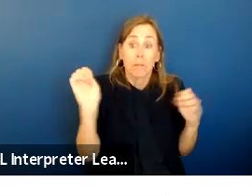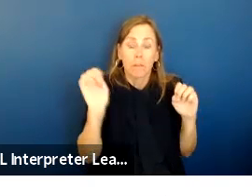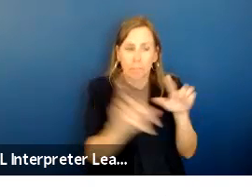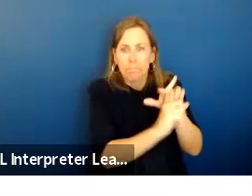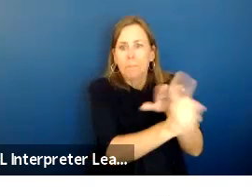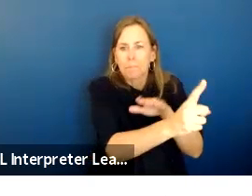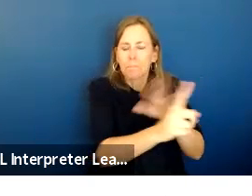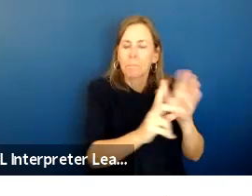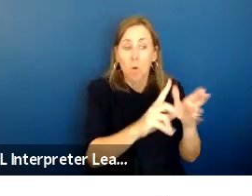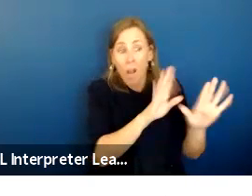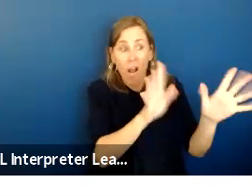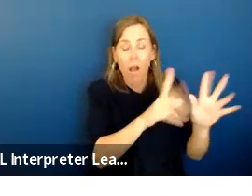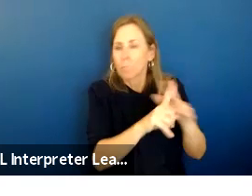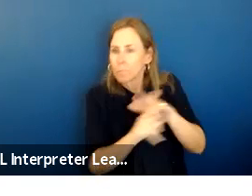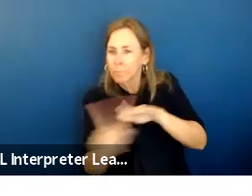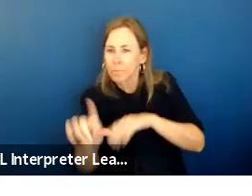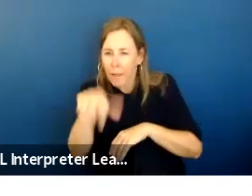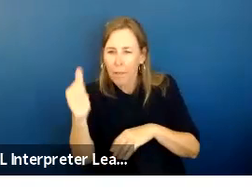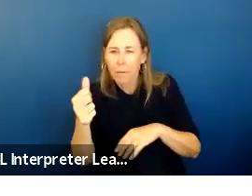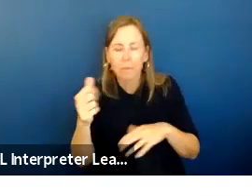Next slide, please.